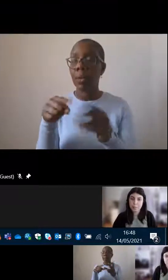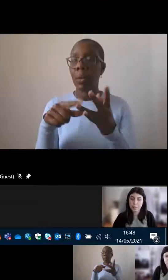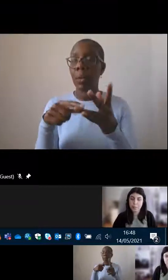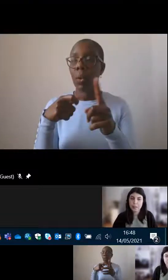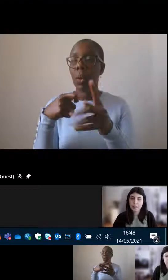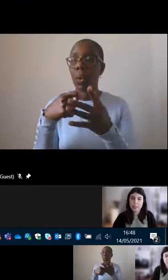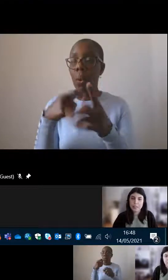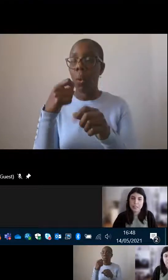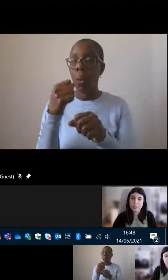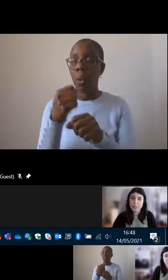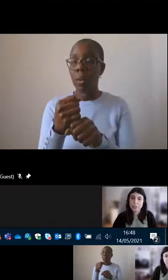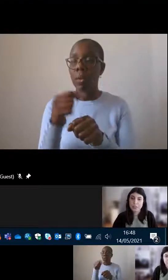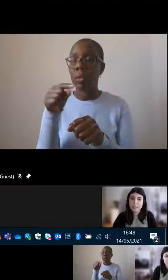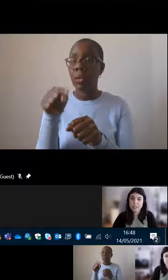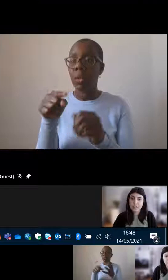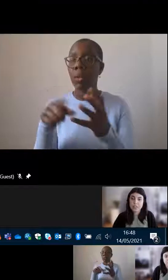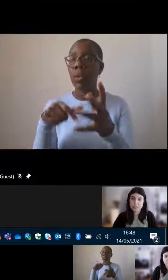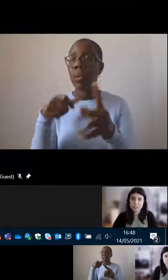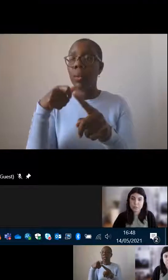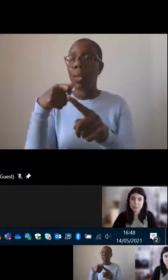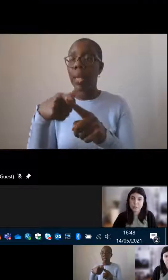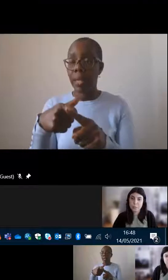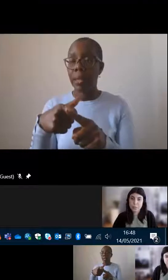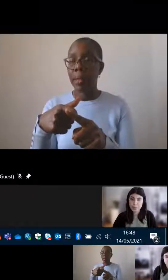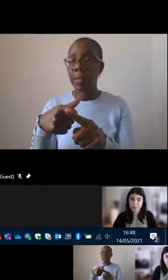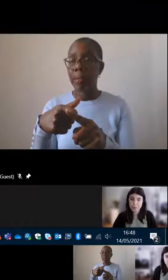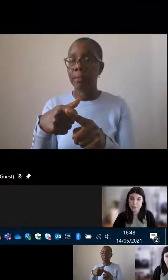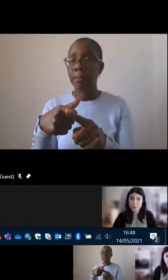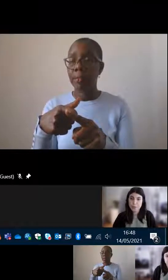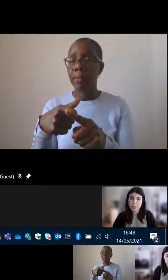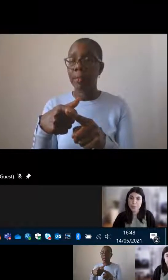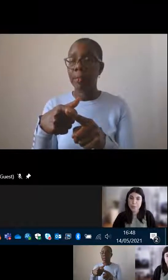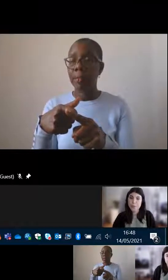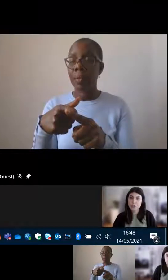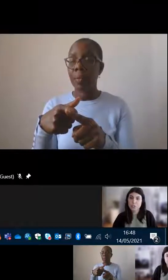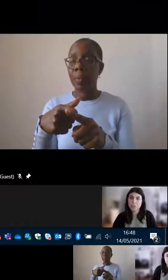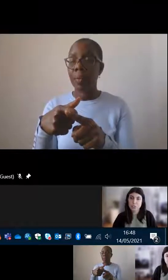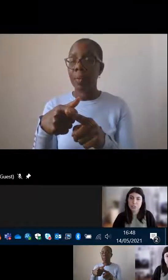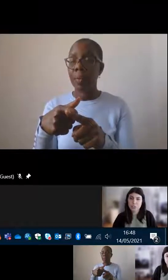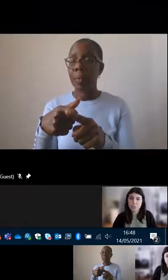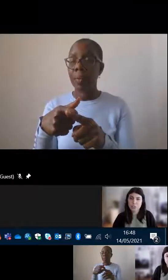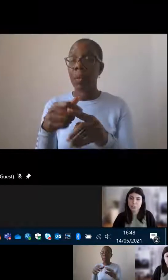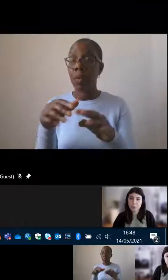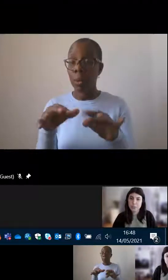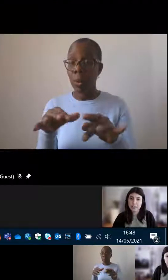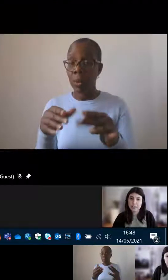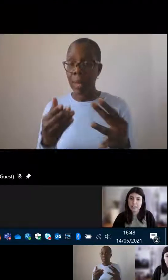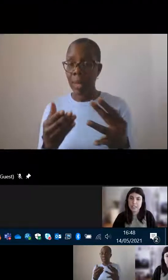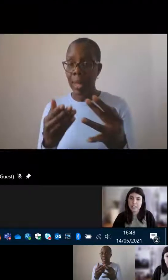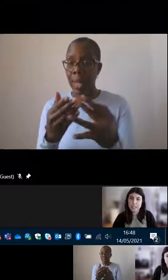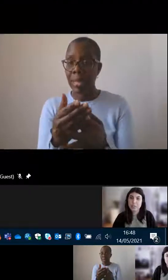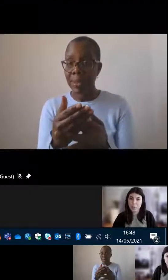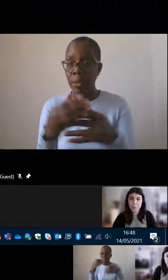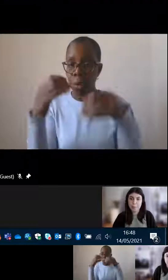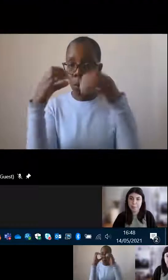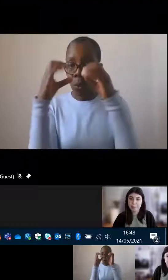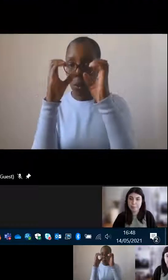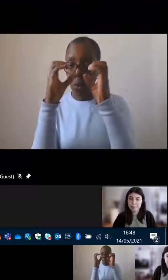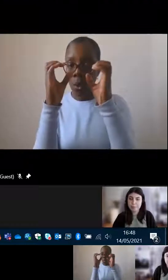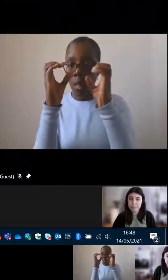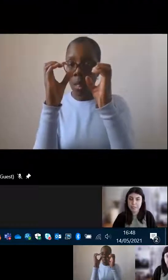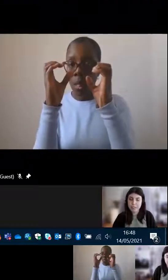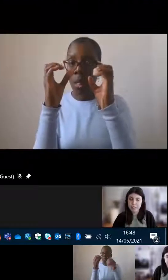newham.foodbank.org.uk. And I'm sure that if you've got access to a computer, you'll be able to Google food banks in